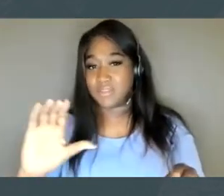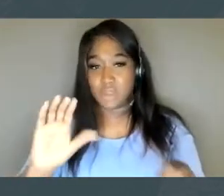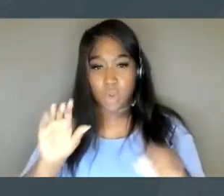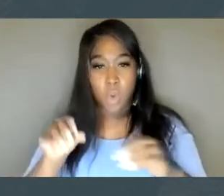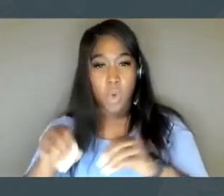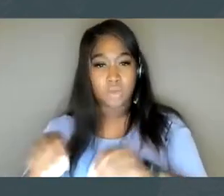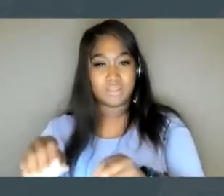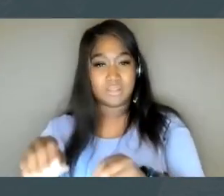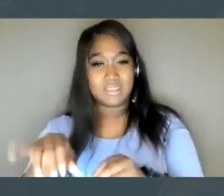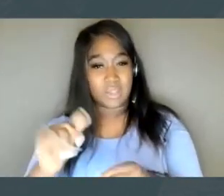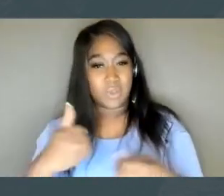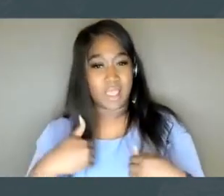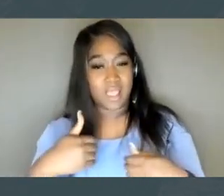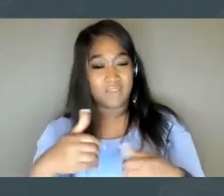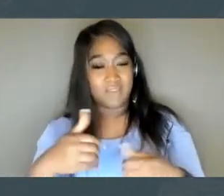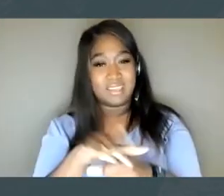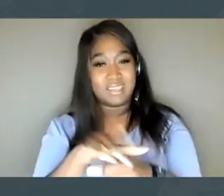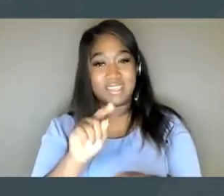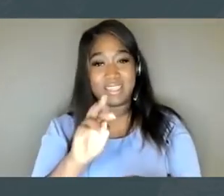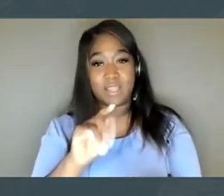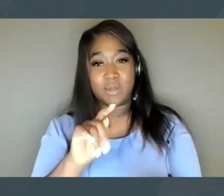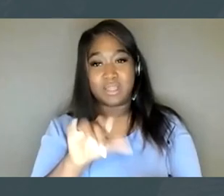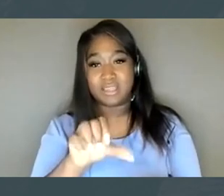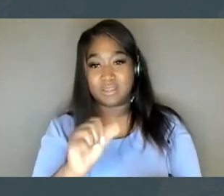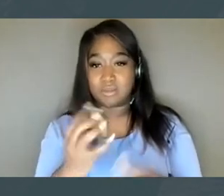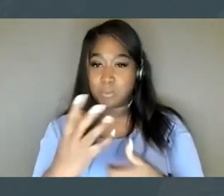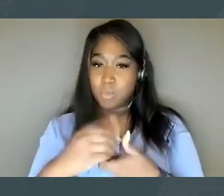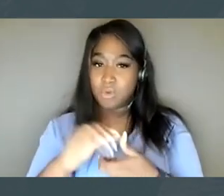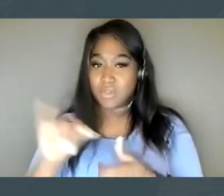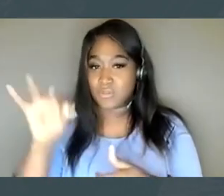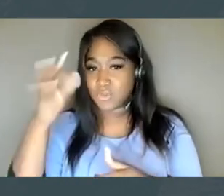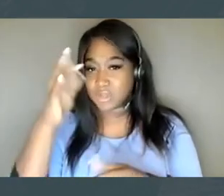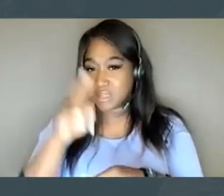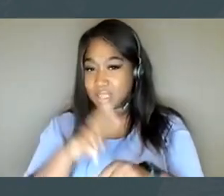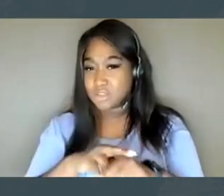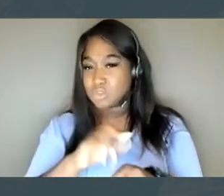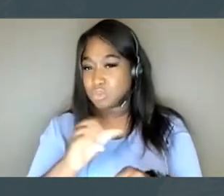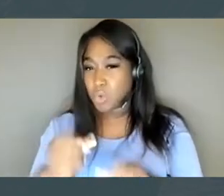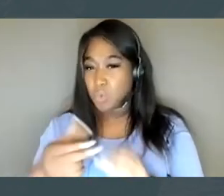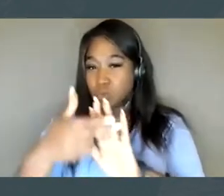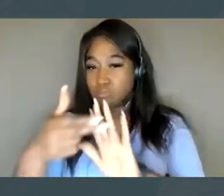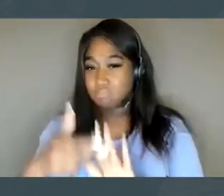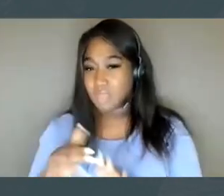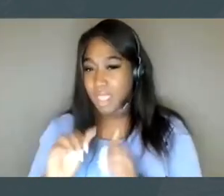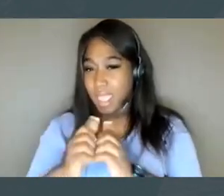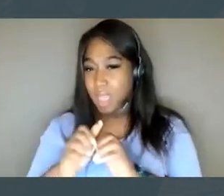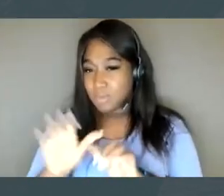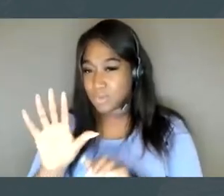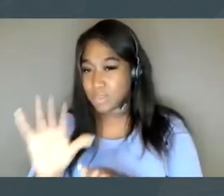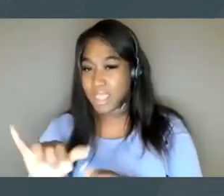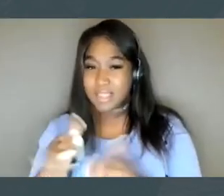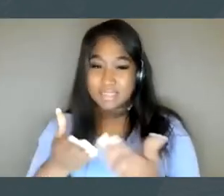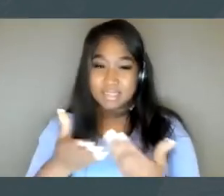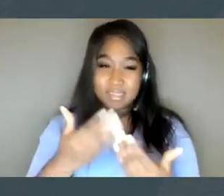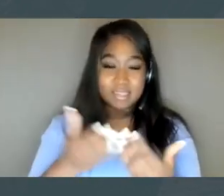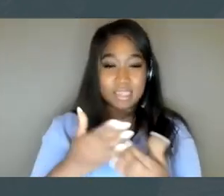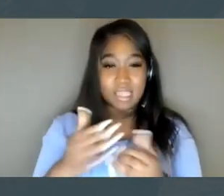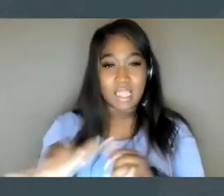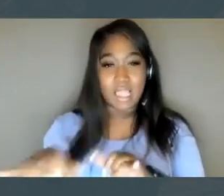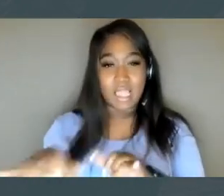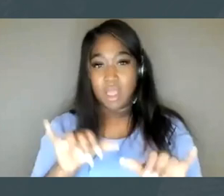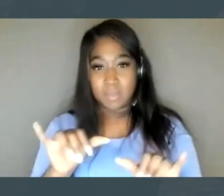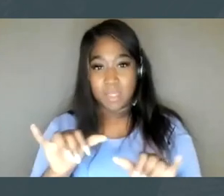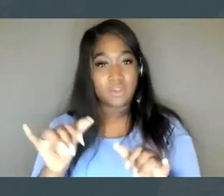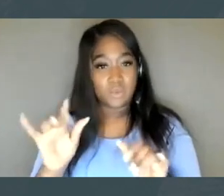So designating the way we do it very easily and very commonly, France as a